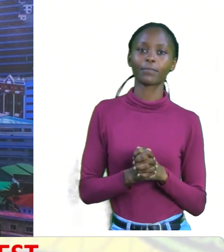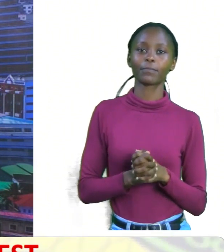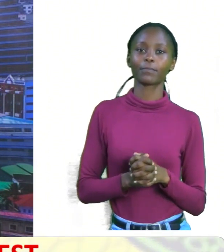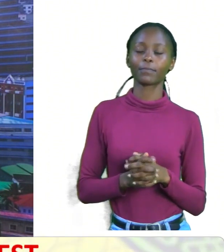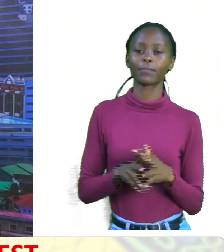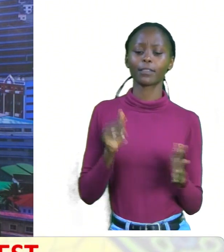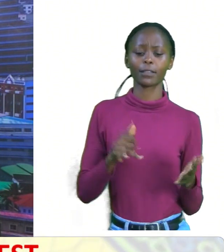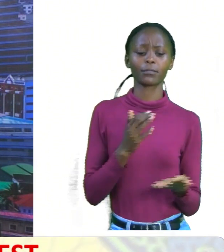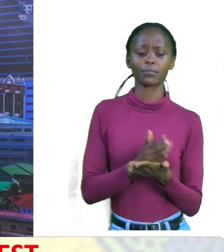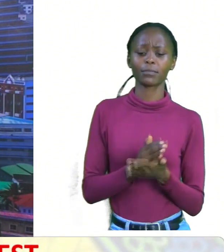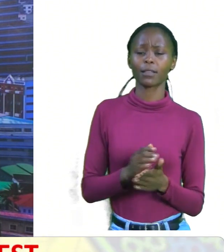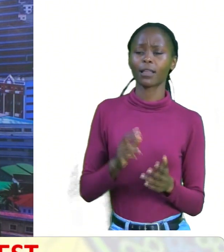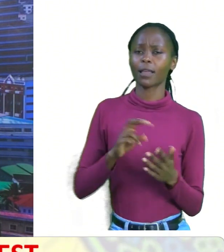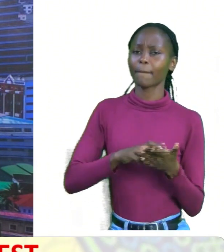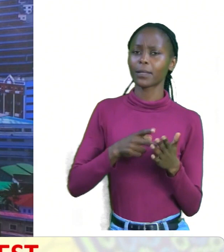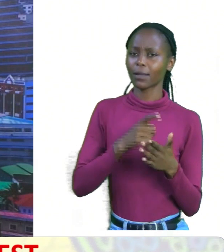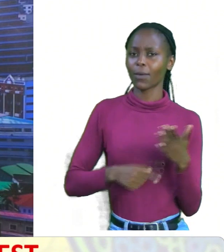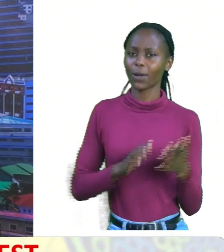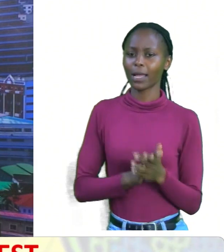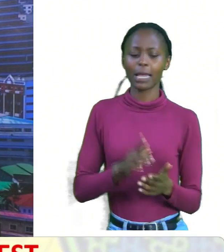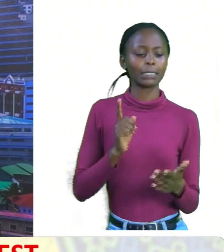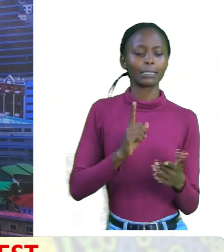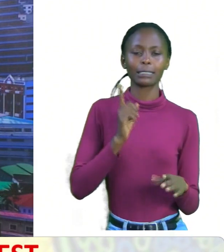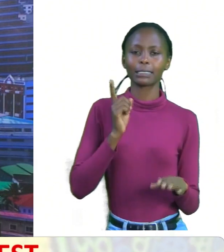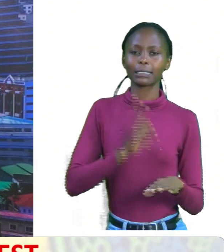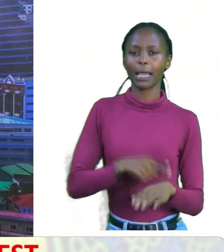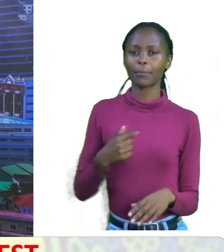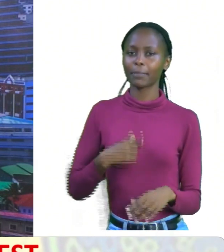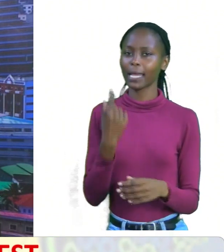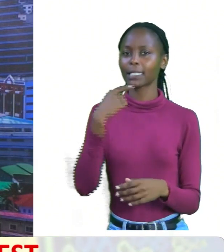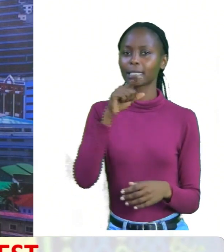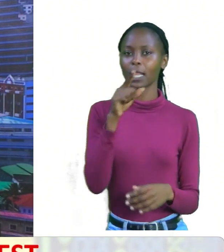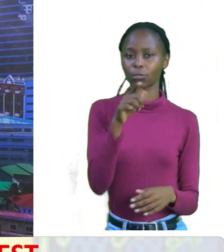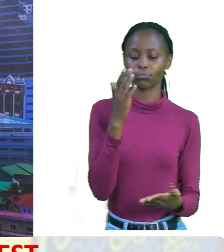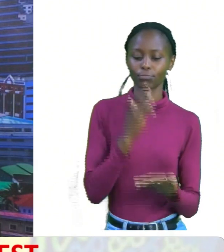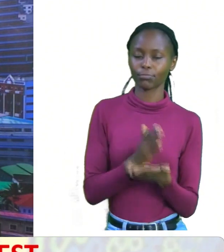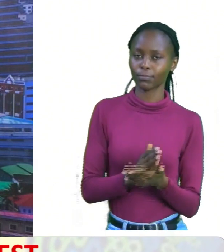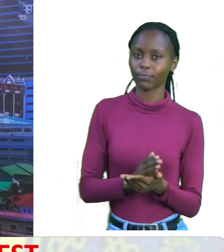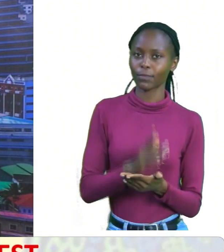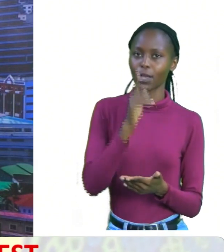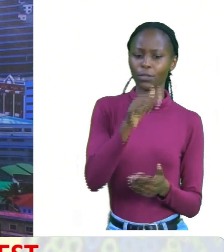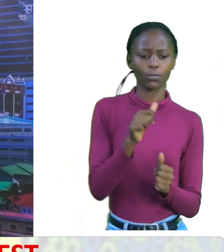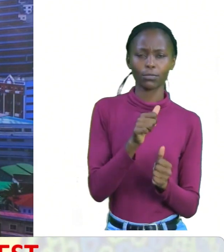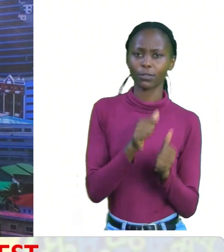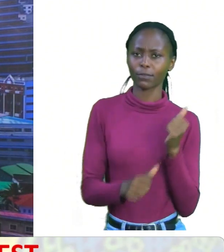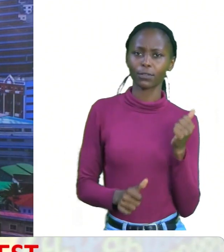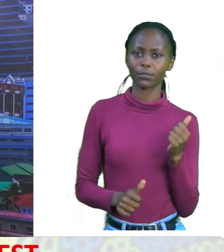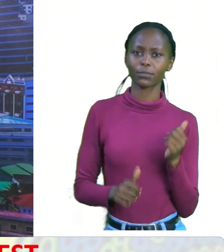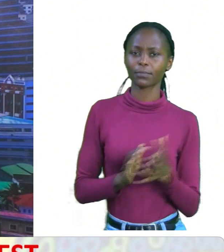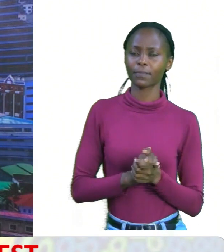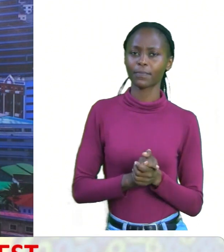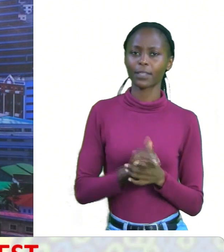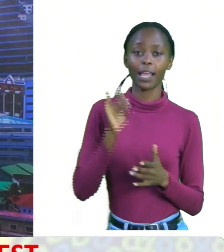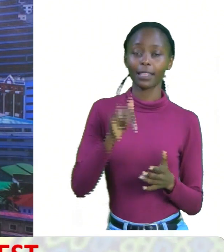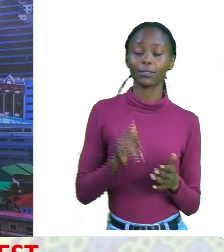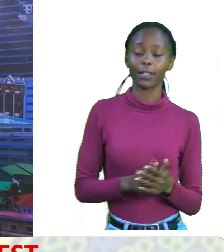Emotions. Ama. Yeah. Sasa you ni fact. Kumaanisha ukweli ufai kuwa na vibaya. Kama ni fact. Kama ni fact. Kendi wewe ni mkonda. Ama munono. Hiyo ni fact. Nafaa kutoa emotion. Hiyo ni